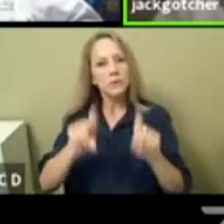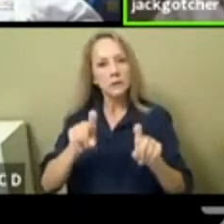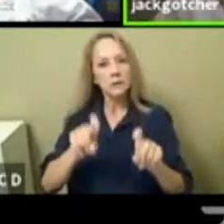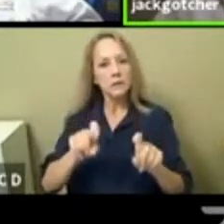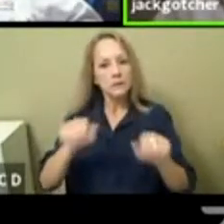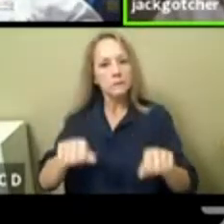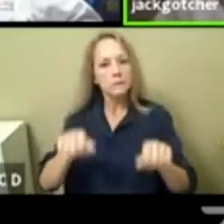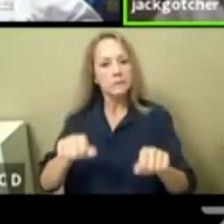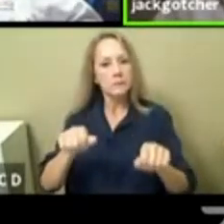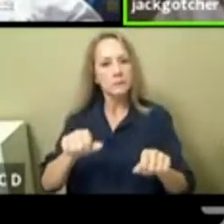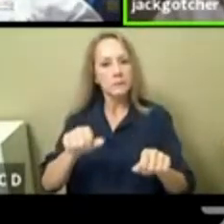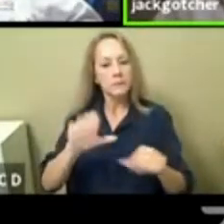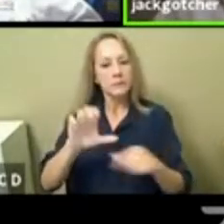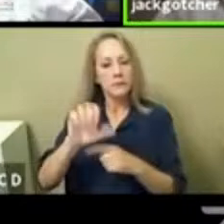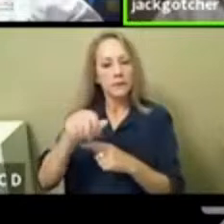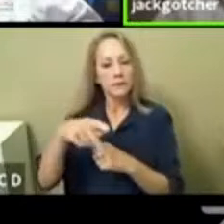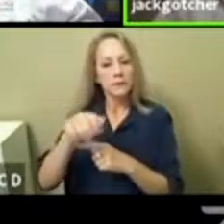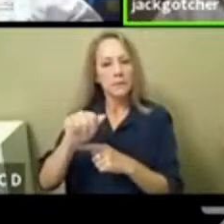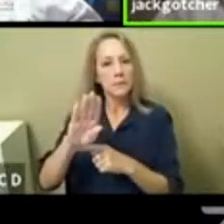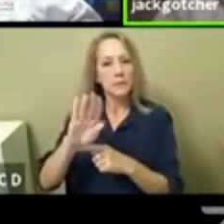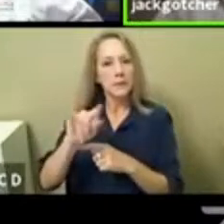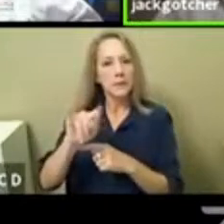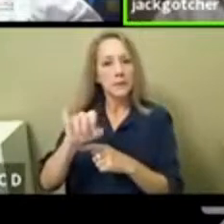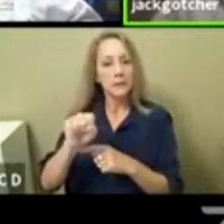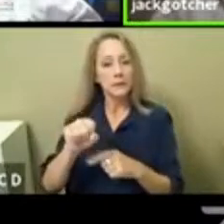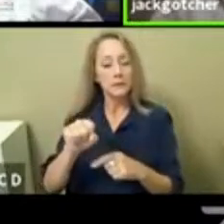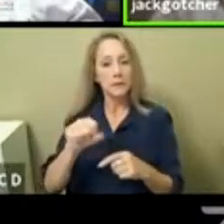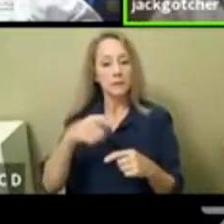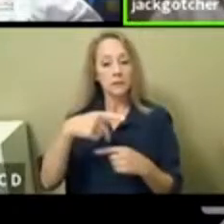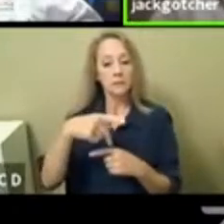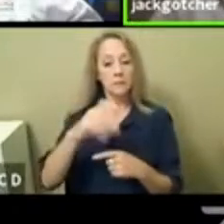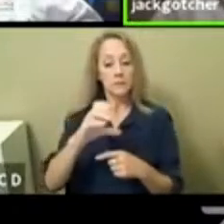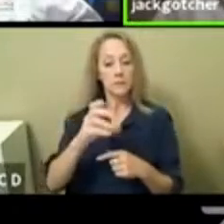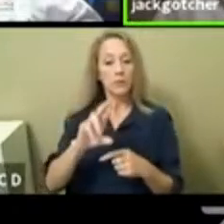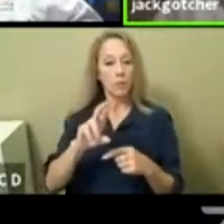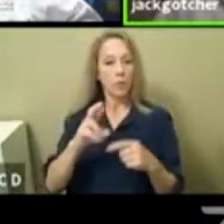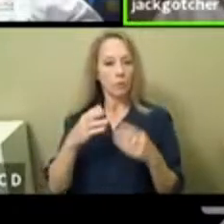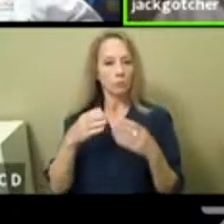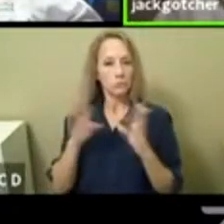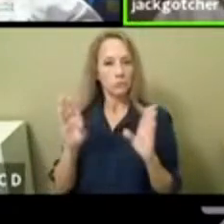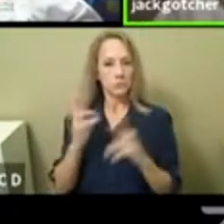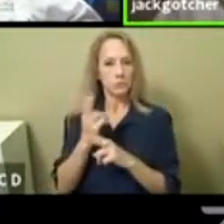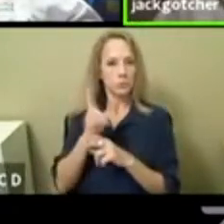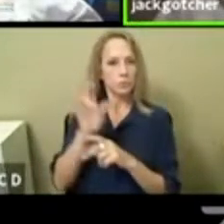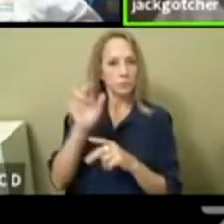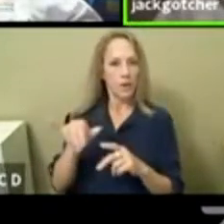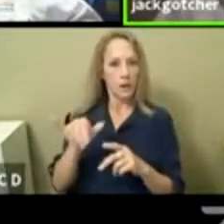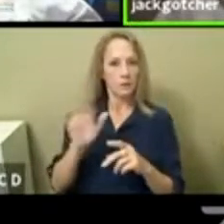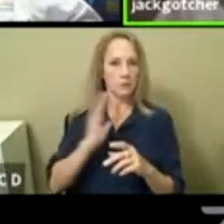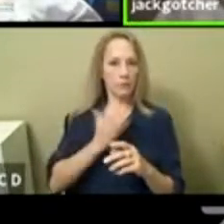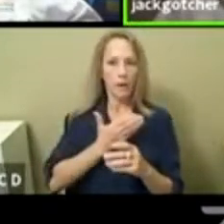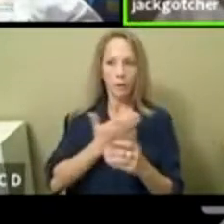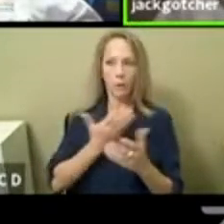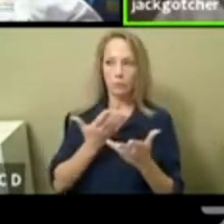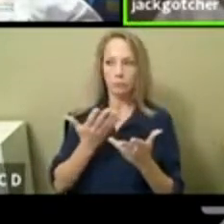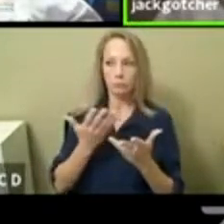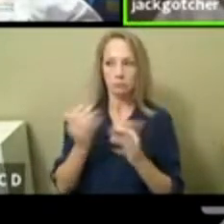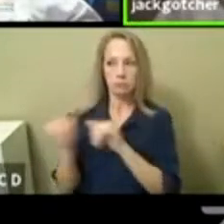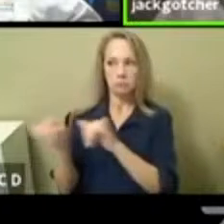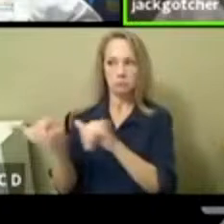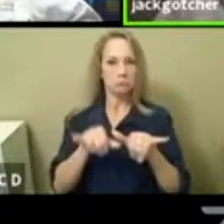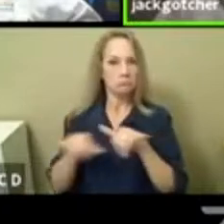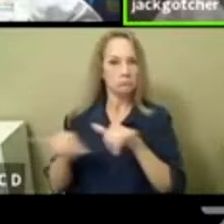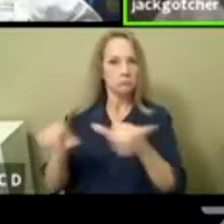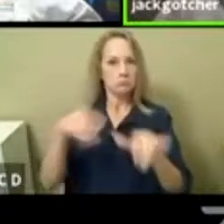capability. The PCR is generally being used as our gold standard of testing, and usually the